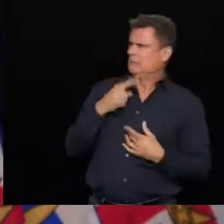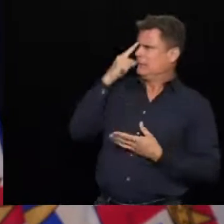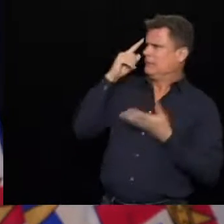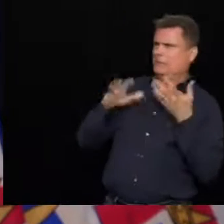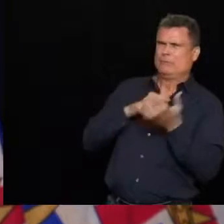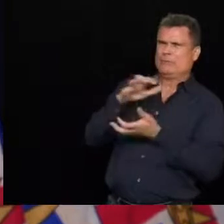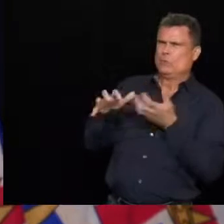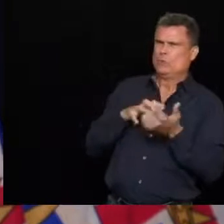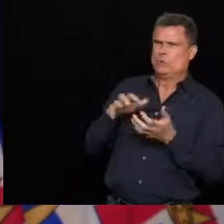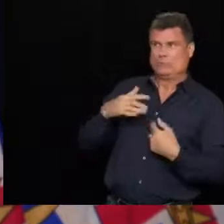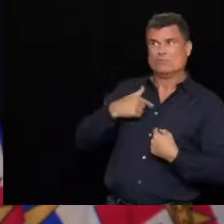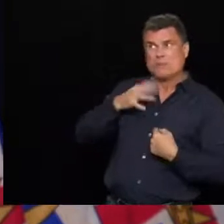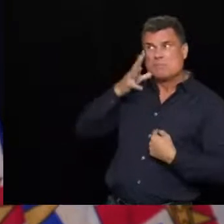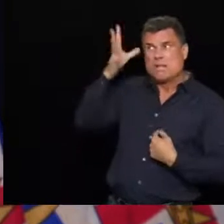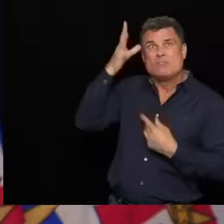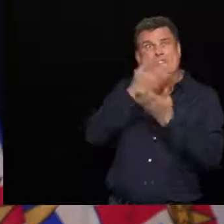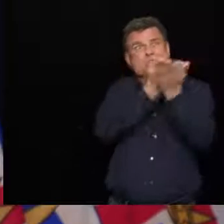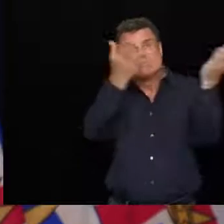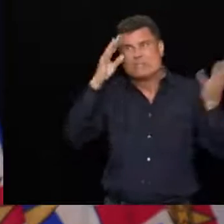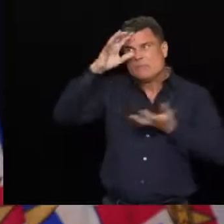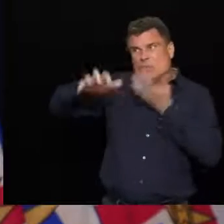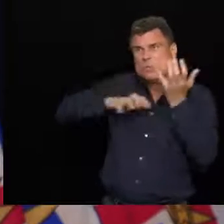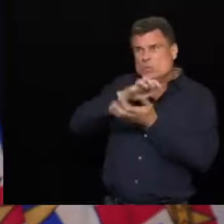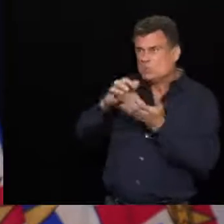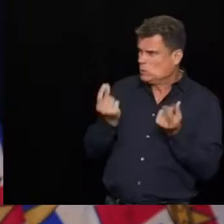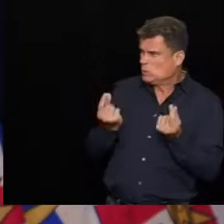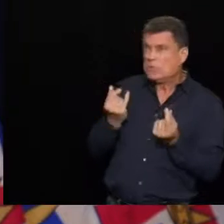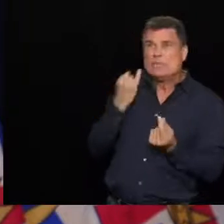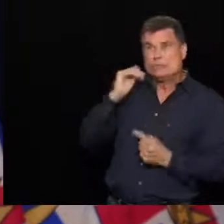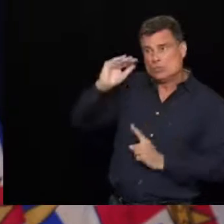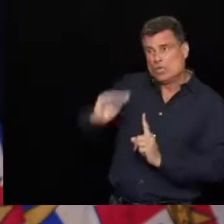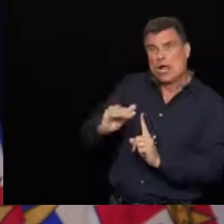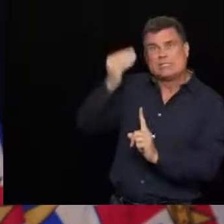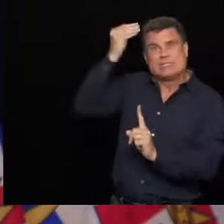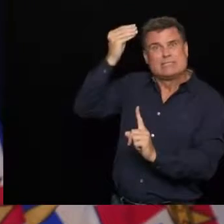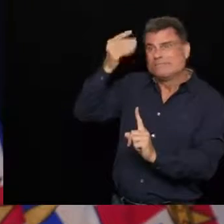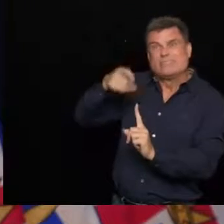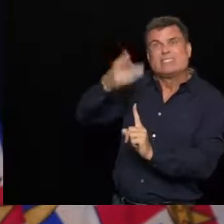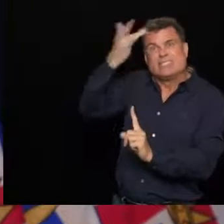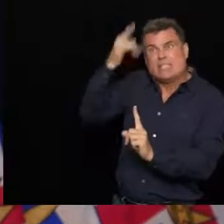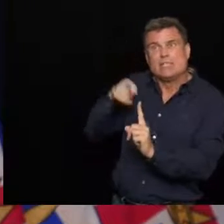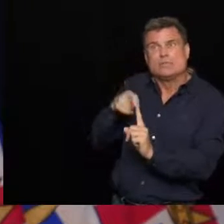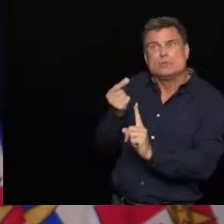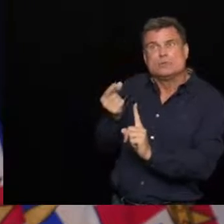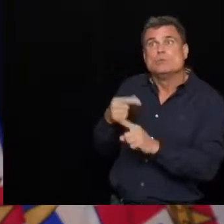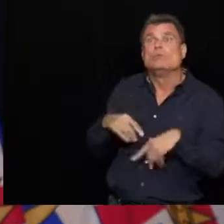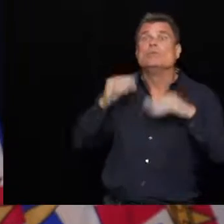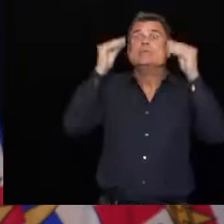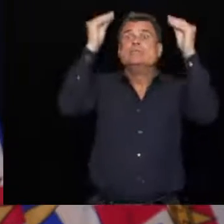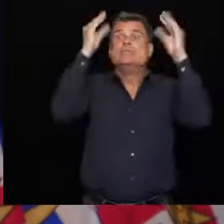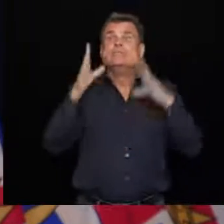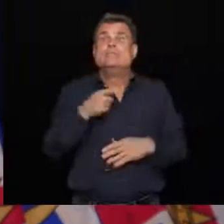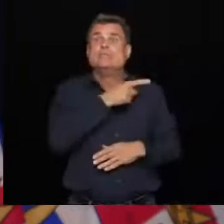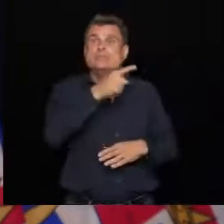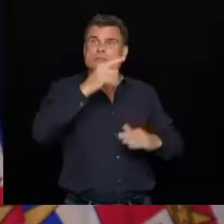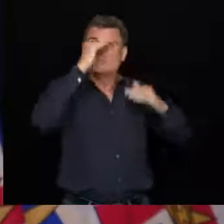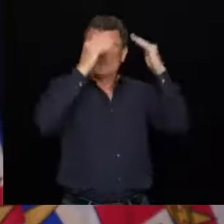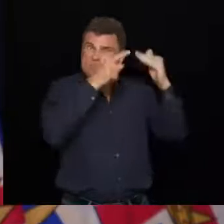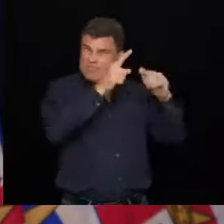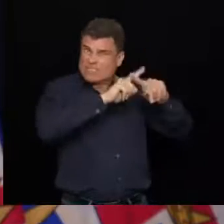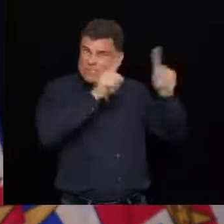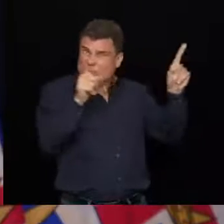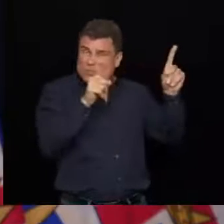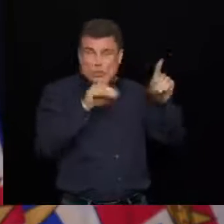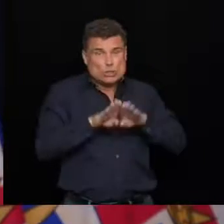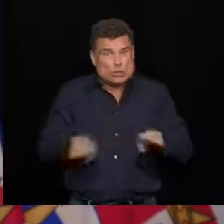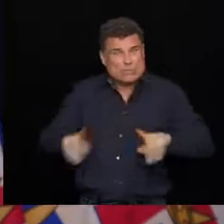adults? Is it different for them? Yeah, so it is different for adults, and absolutely. We have,